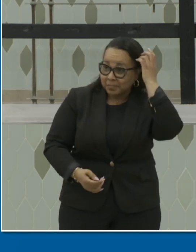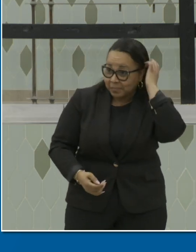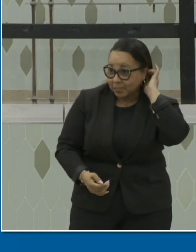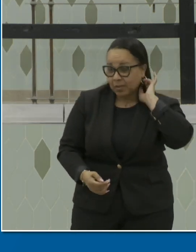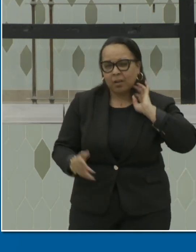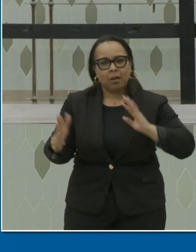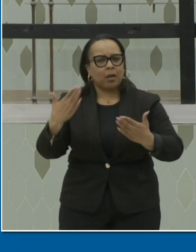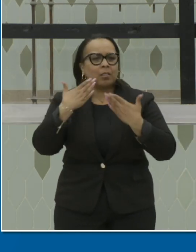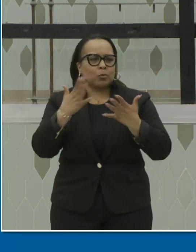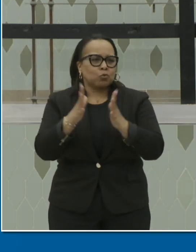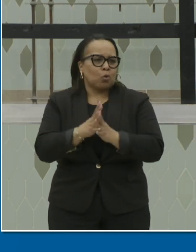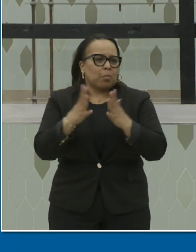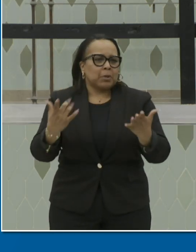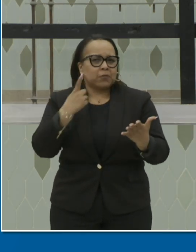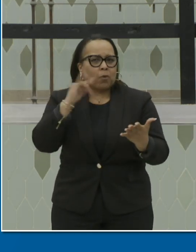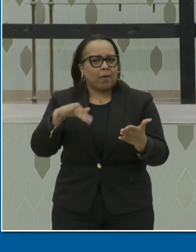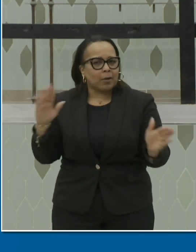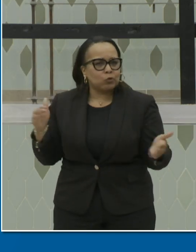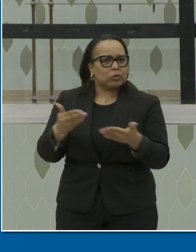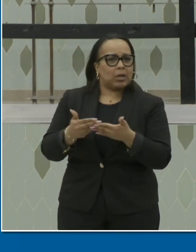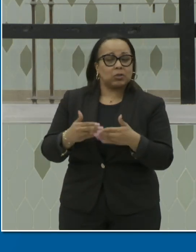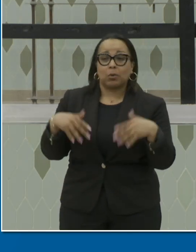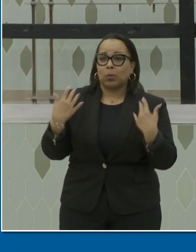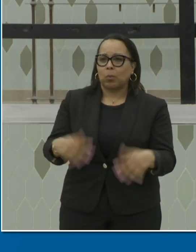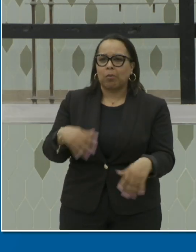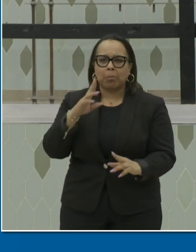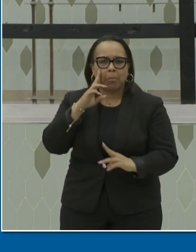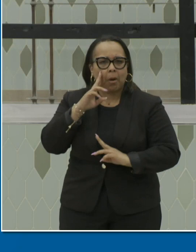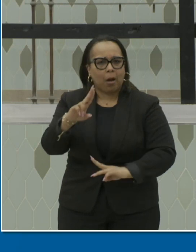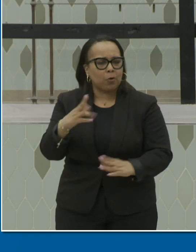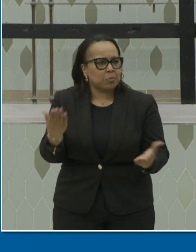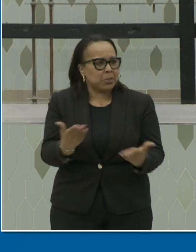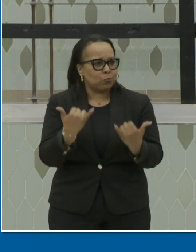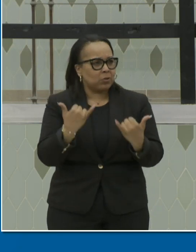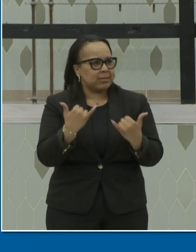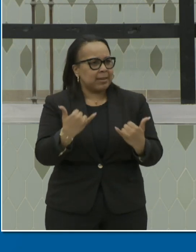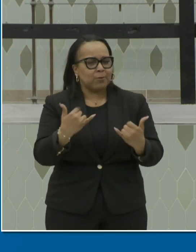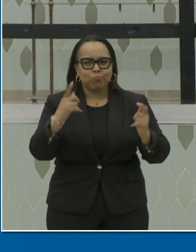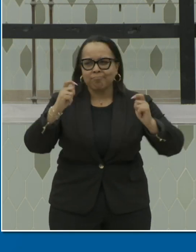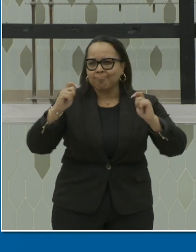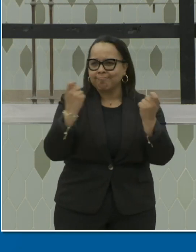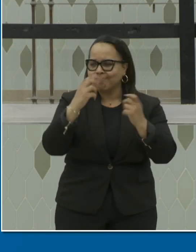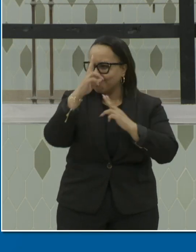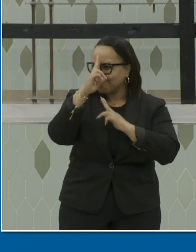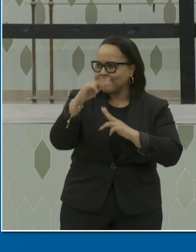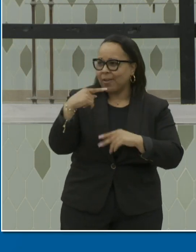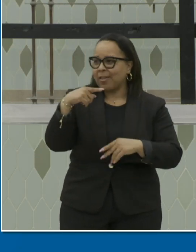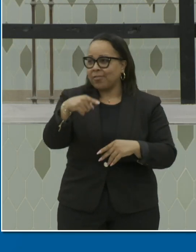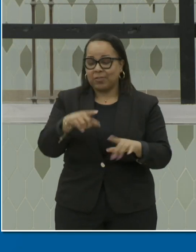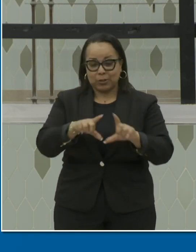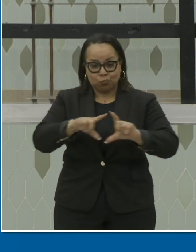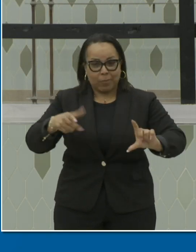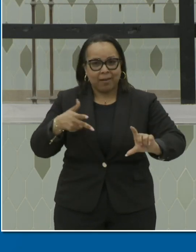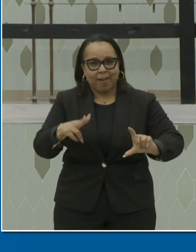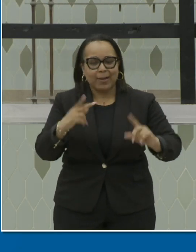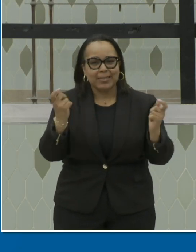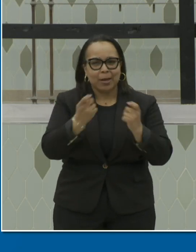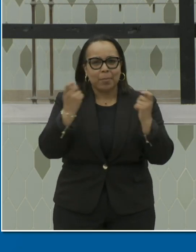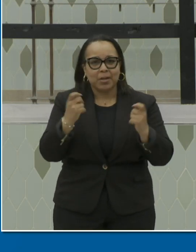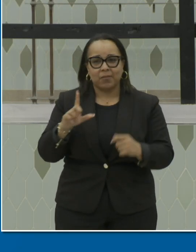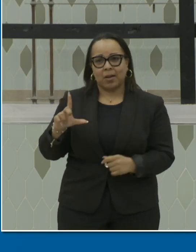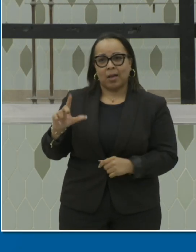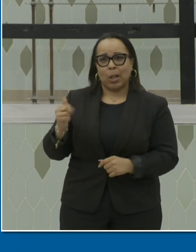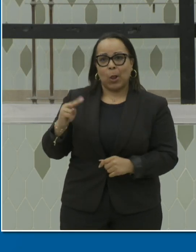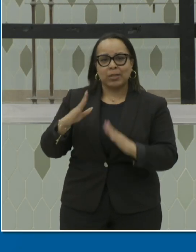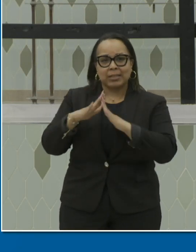Thank you so much for that introduction. It is an honor to be here today to celebrate this ribbon-cutting ceremony of Lawson